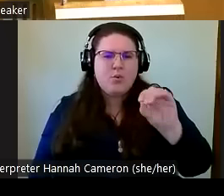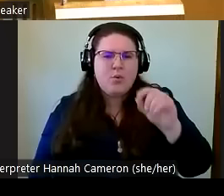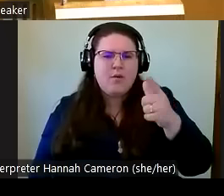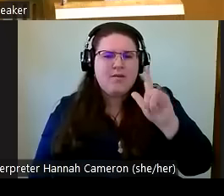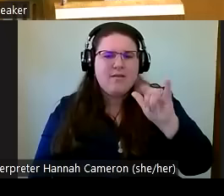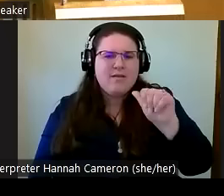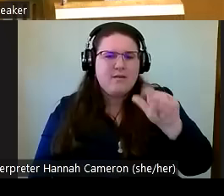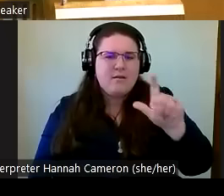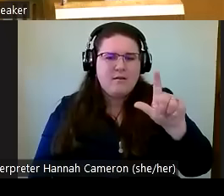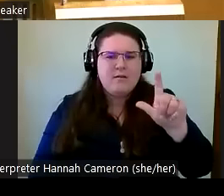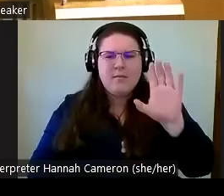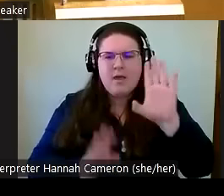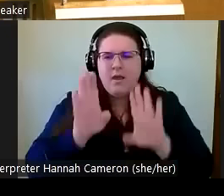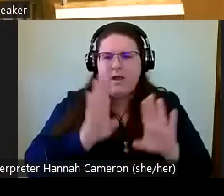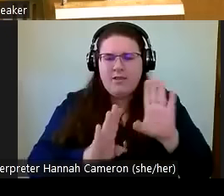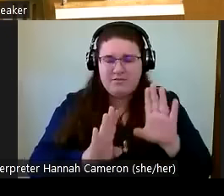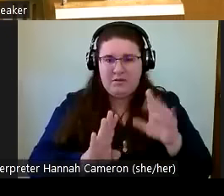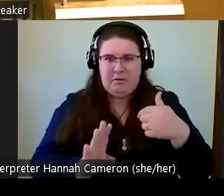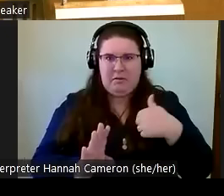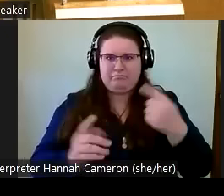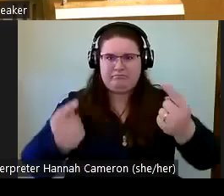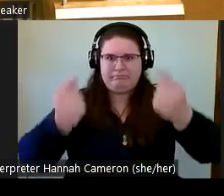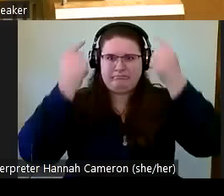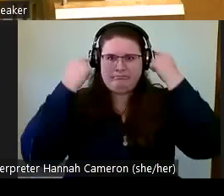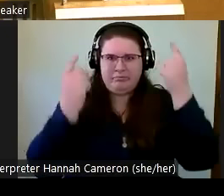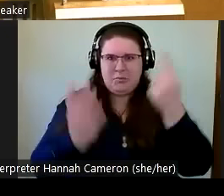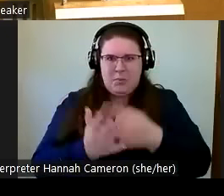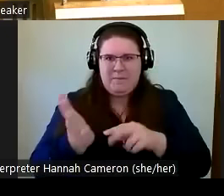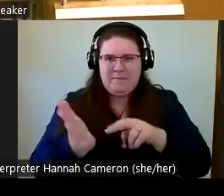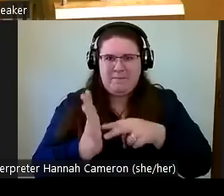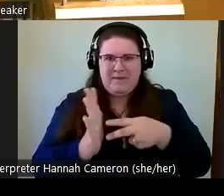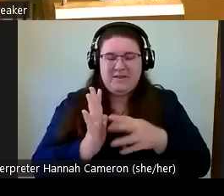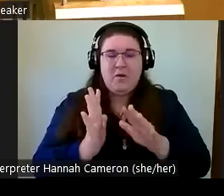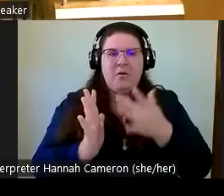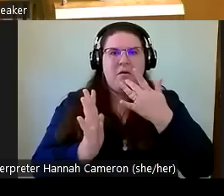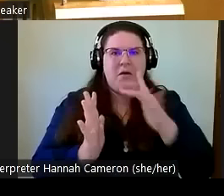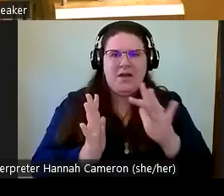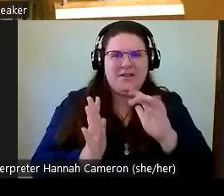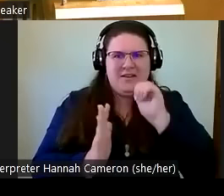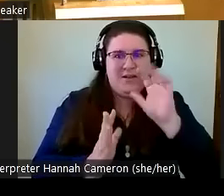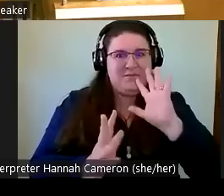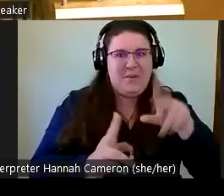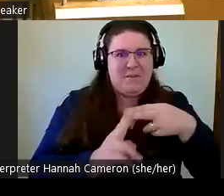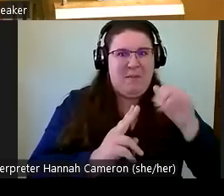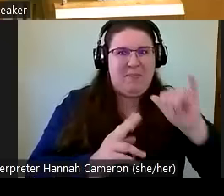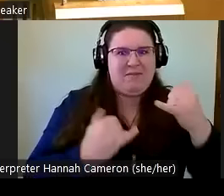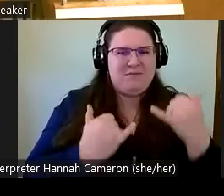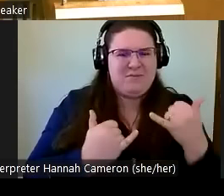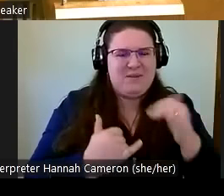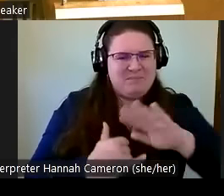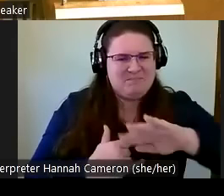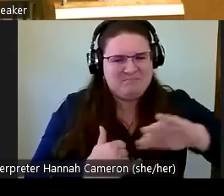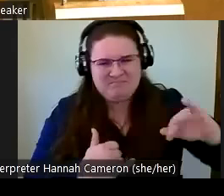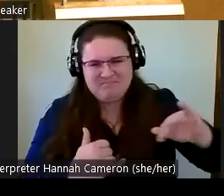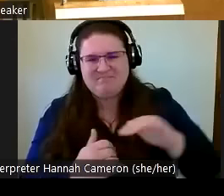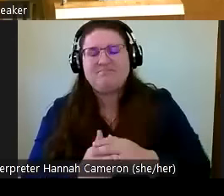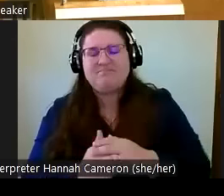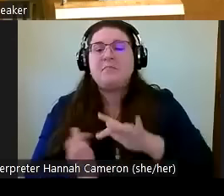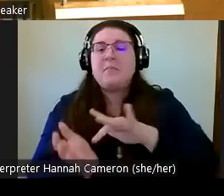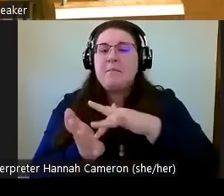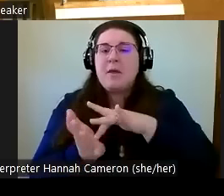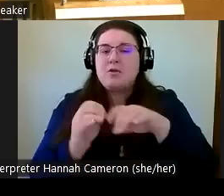know what that means. Okay. Okay, good. That's not the topic for today. She received her medical degree here from